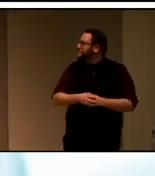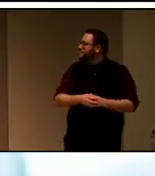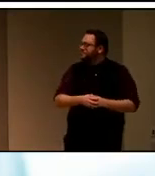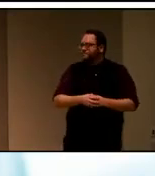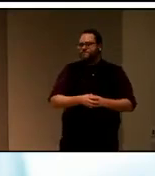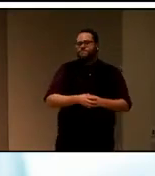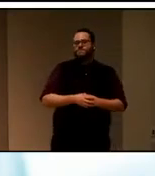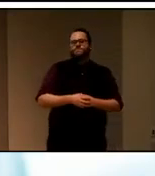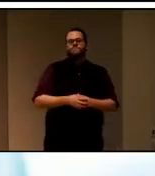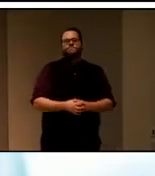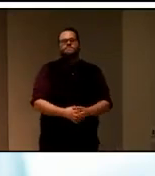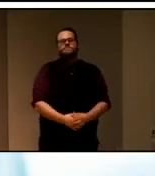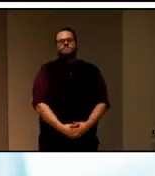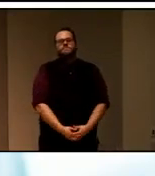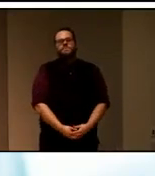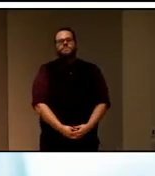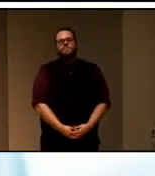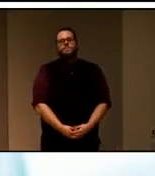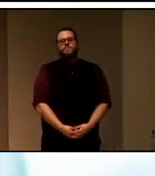And now